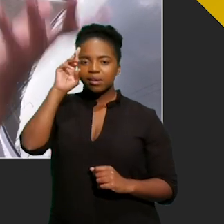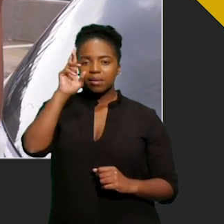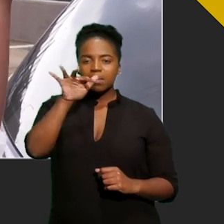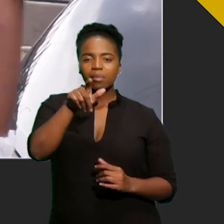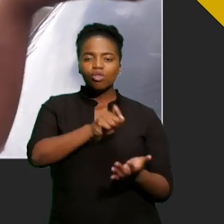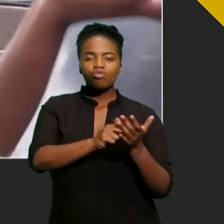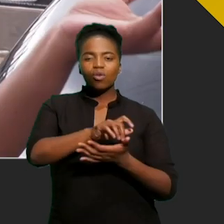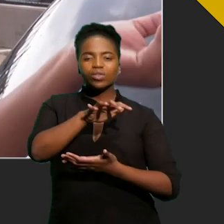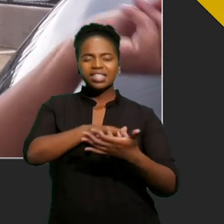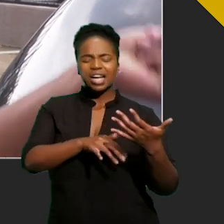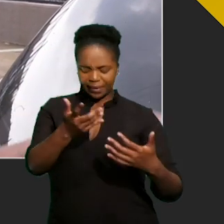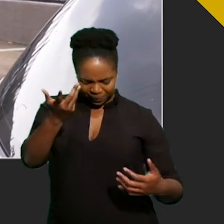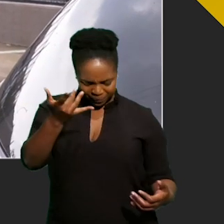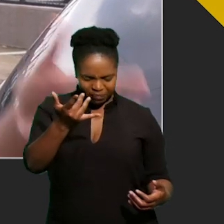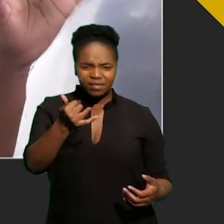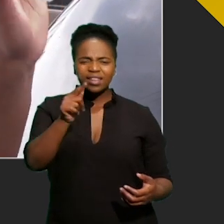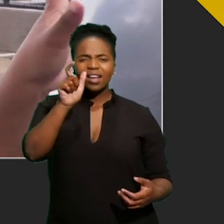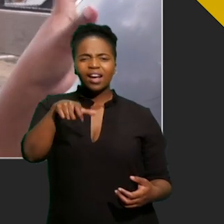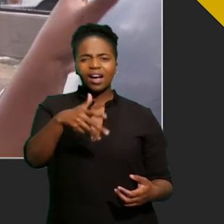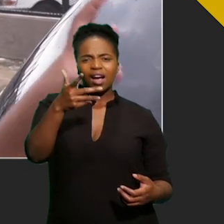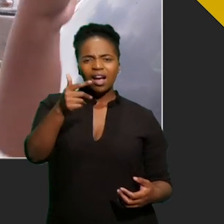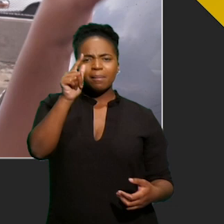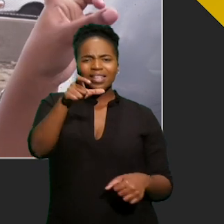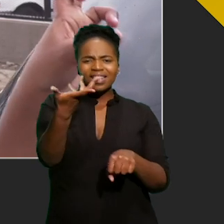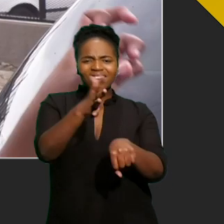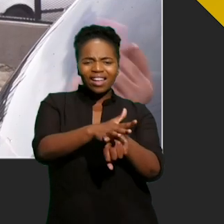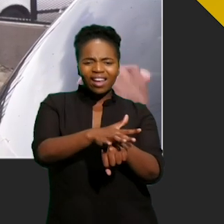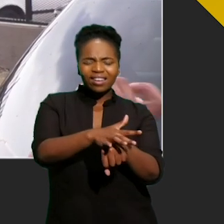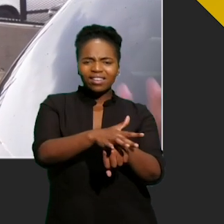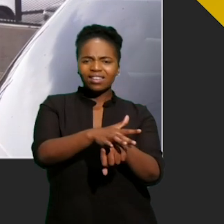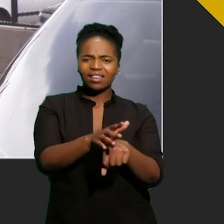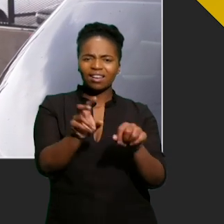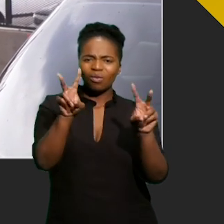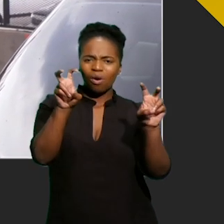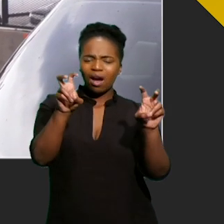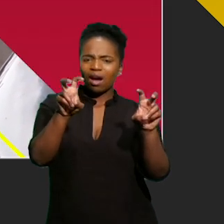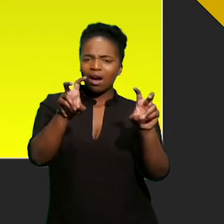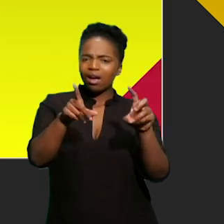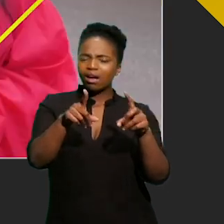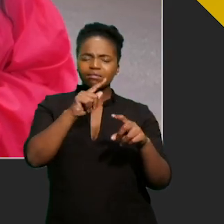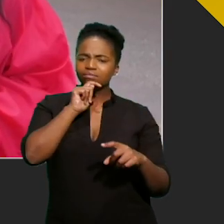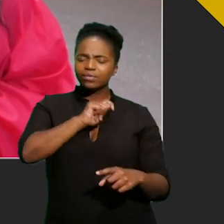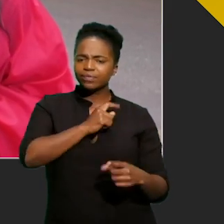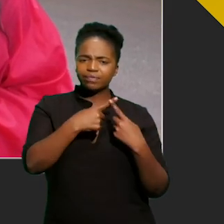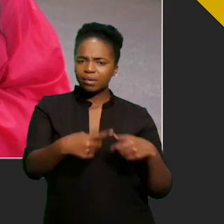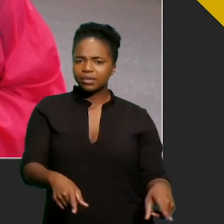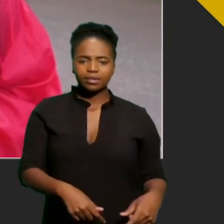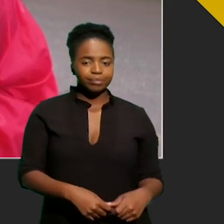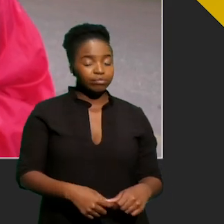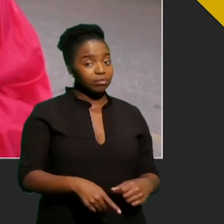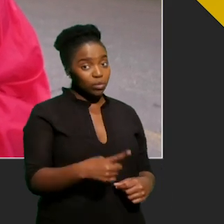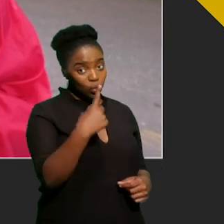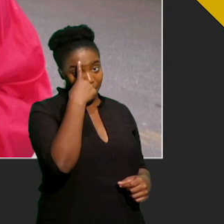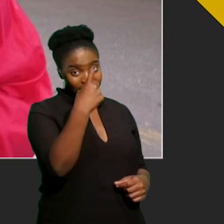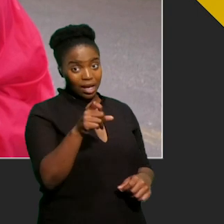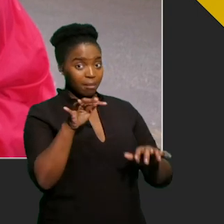wrote about, who's this? Sophie Ndaba, that she was dead due to the, which was not true, so yeah. Do you trust the news that you're